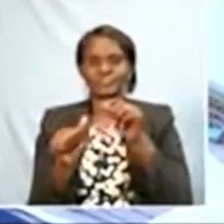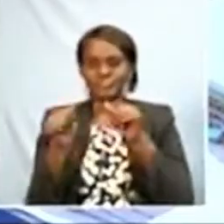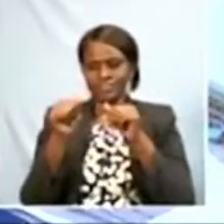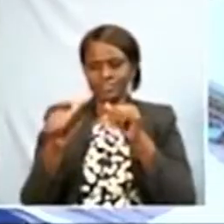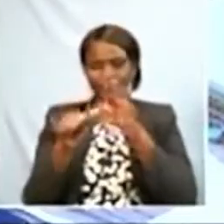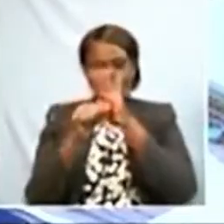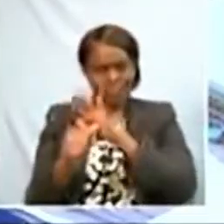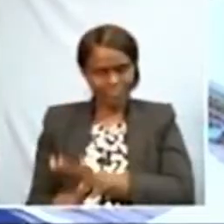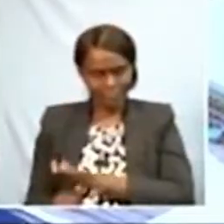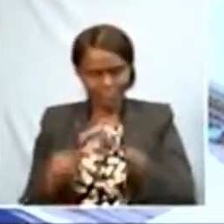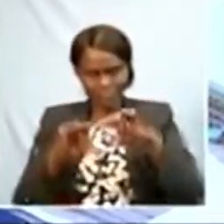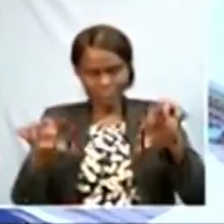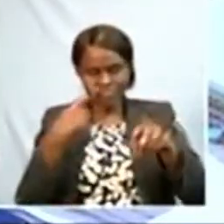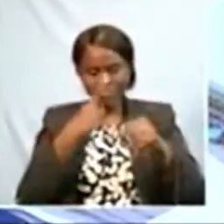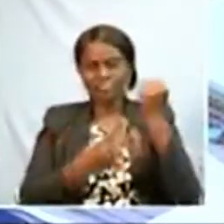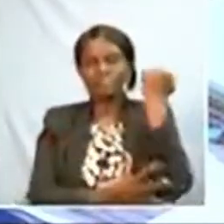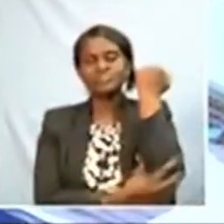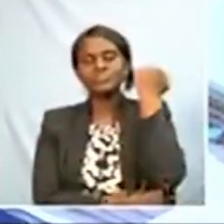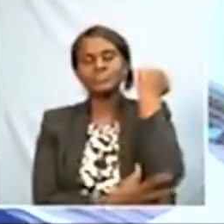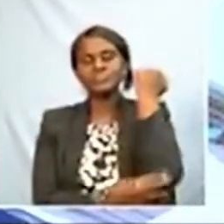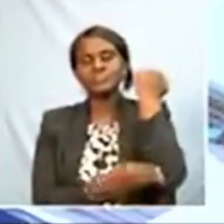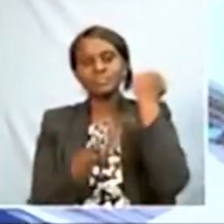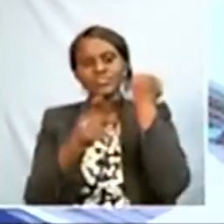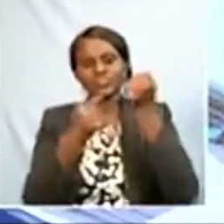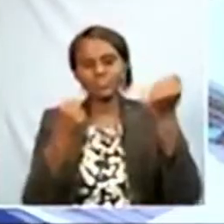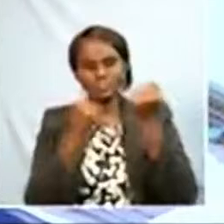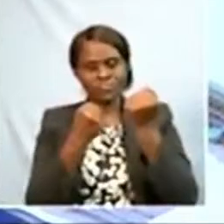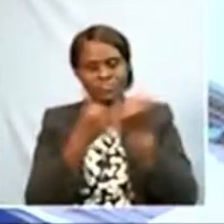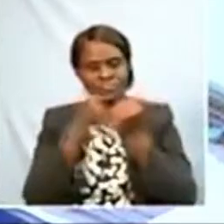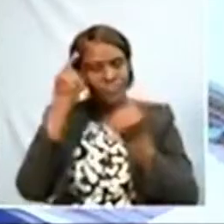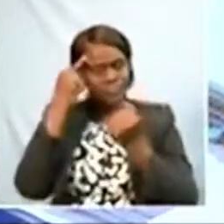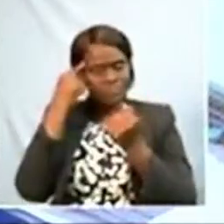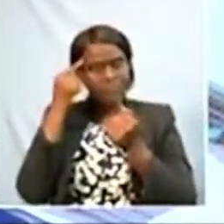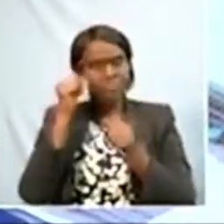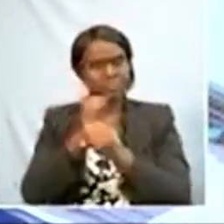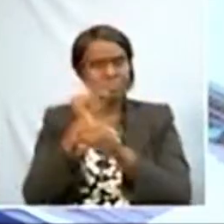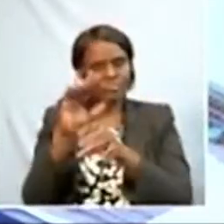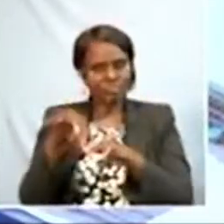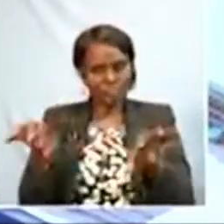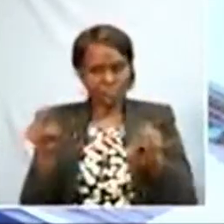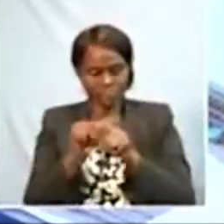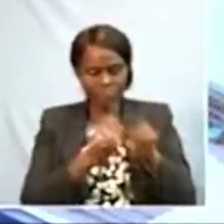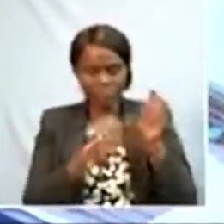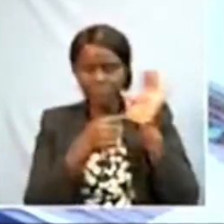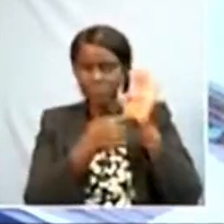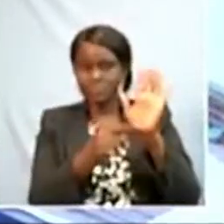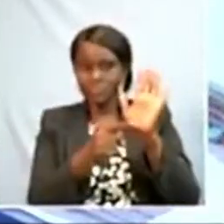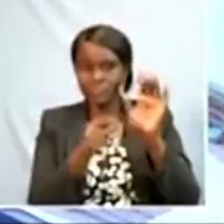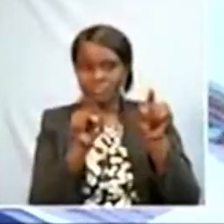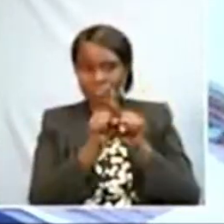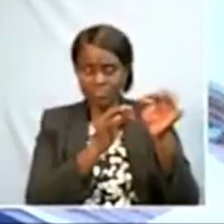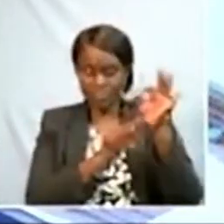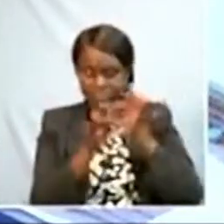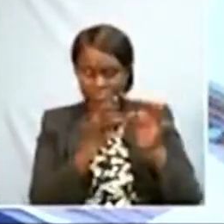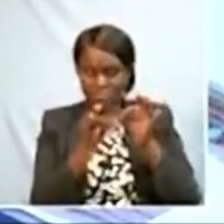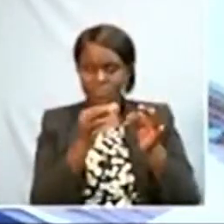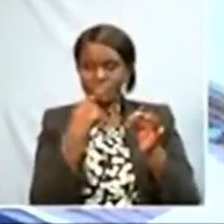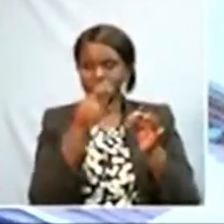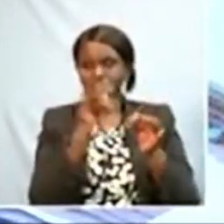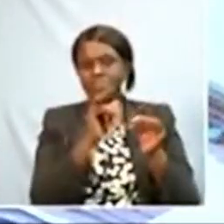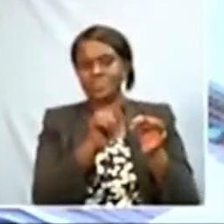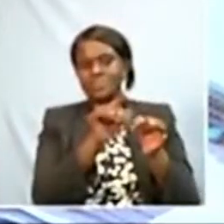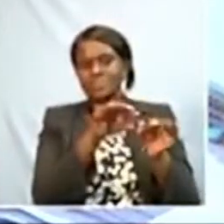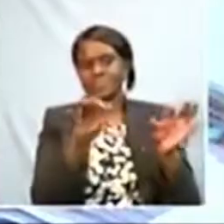Denying the children who are vulnerable. You sponsor civil servants' children. And here is an auditor coming to justify that actually